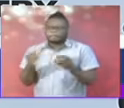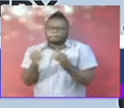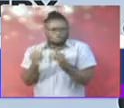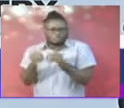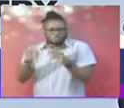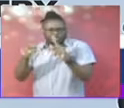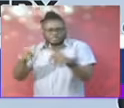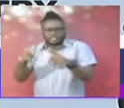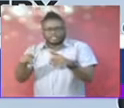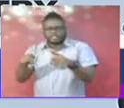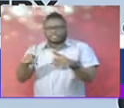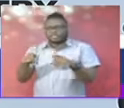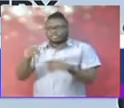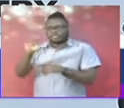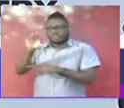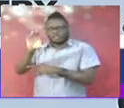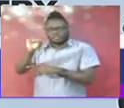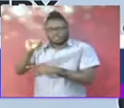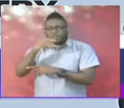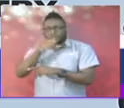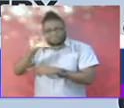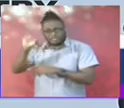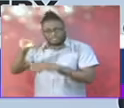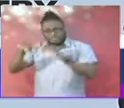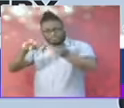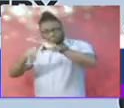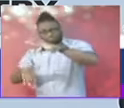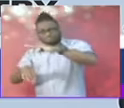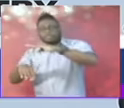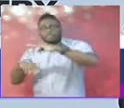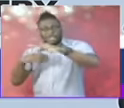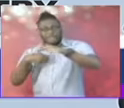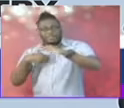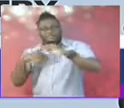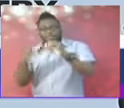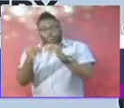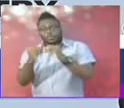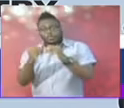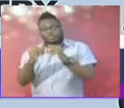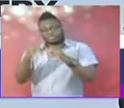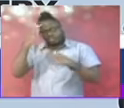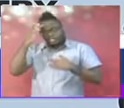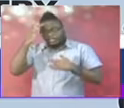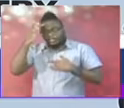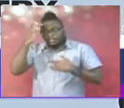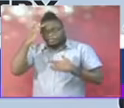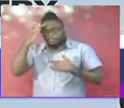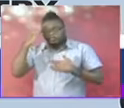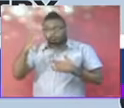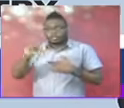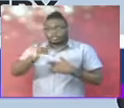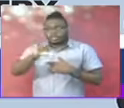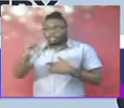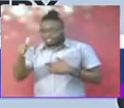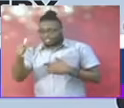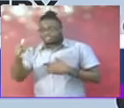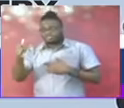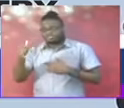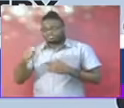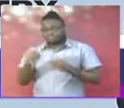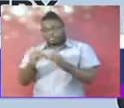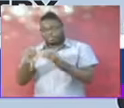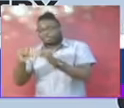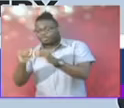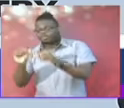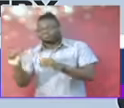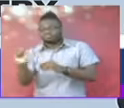illness have also been, to the most part, with a few exceptions, had comorbidities of some type, diabetes,